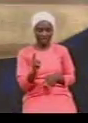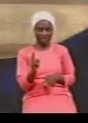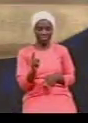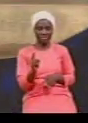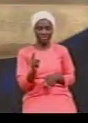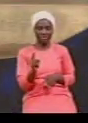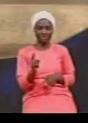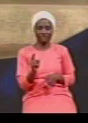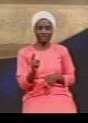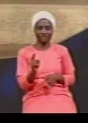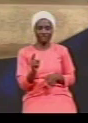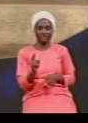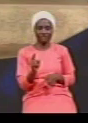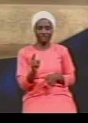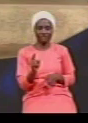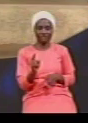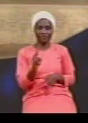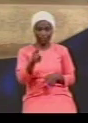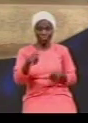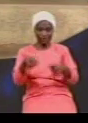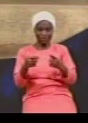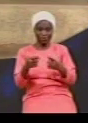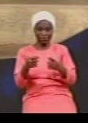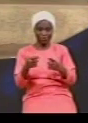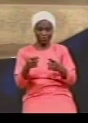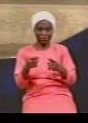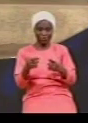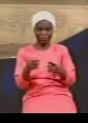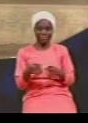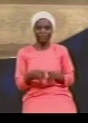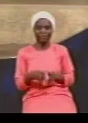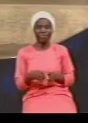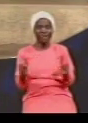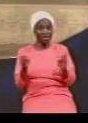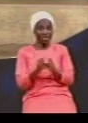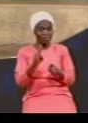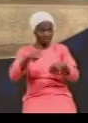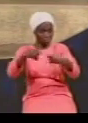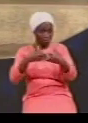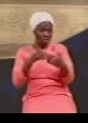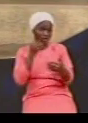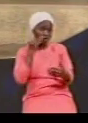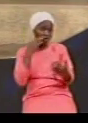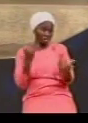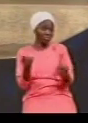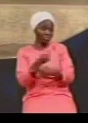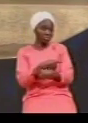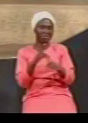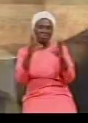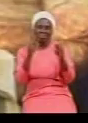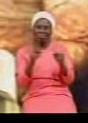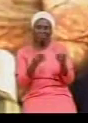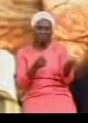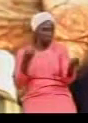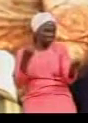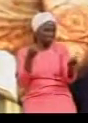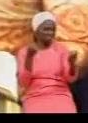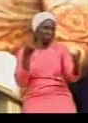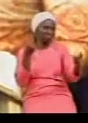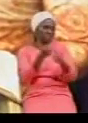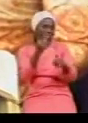whithersoever thou goest. As we're going back home today, no accident on your way.